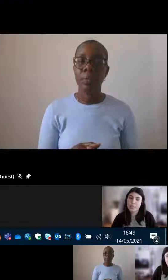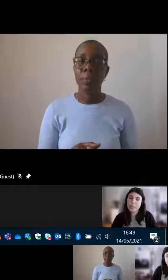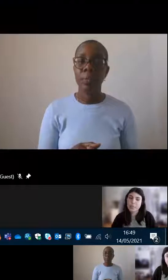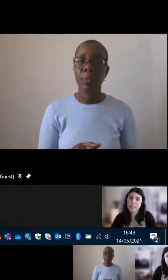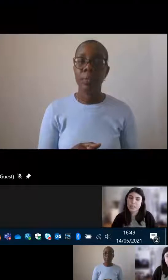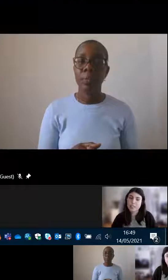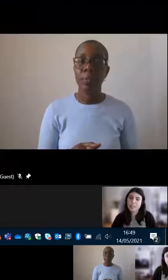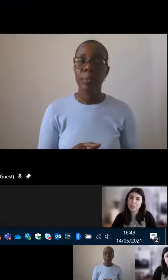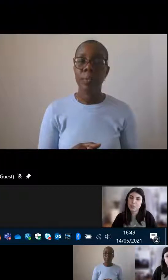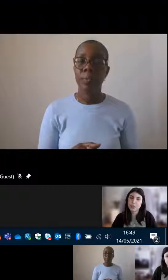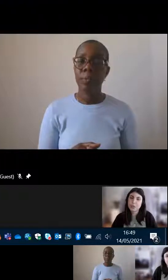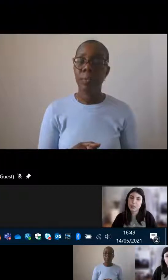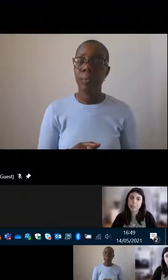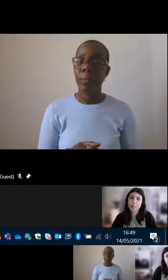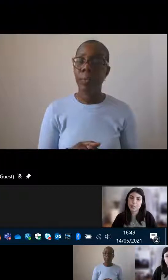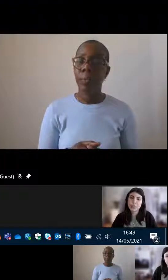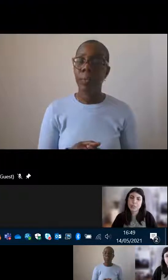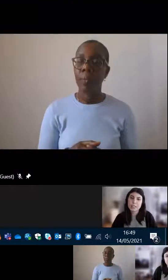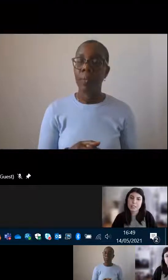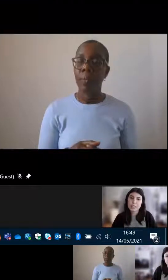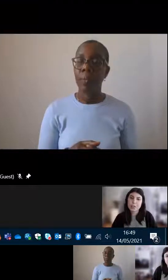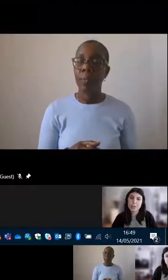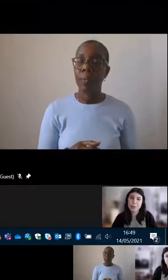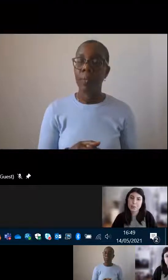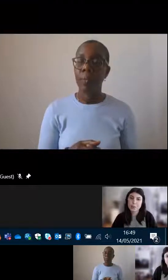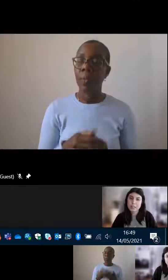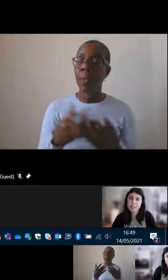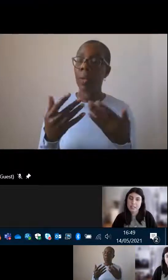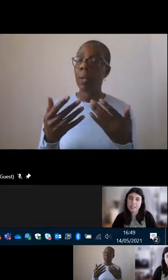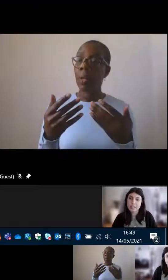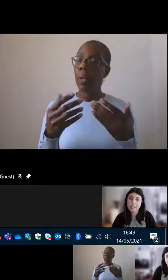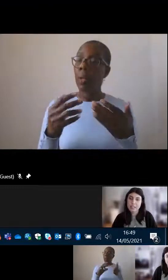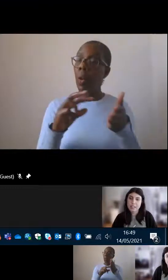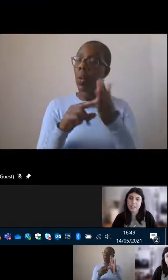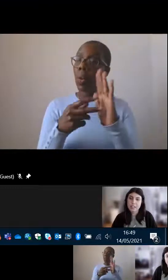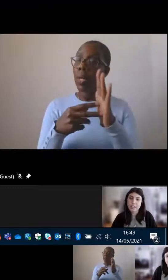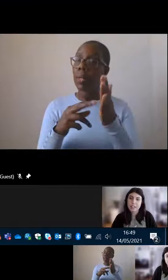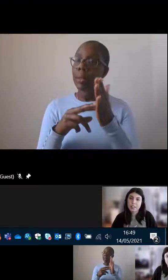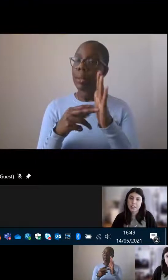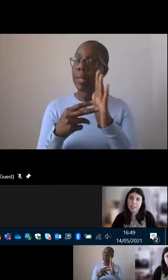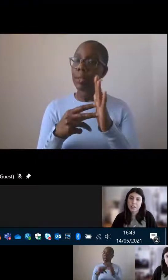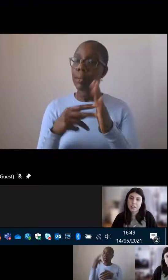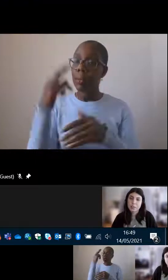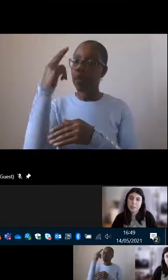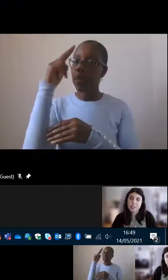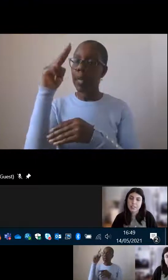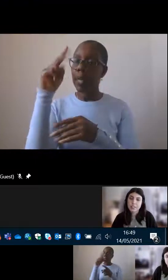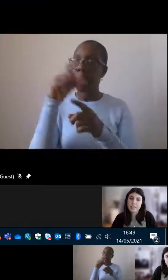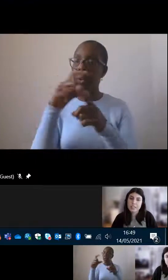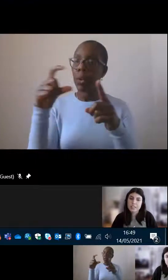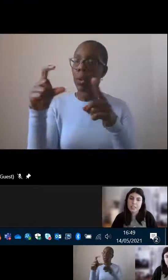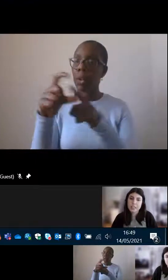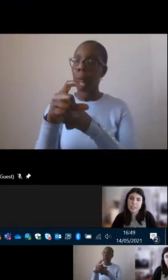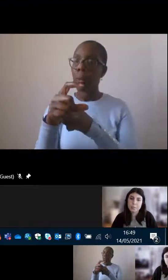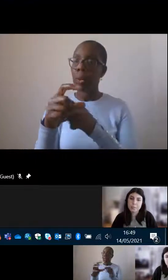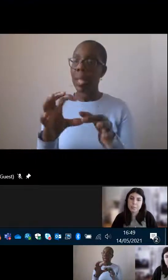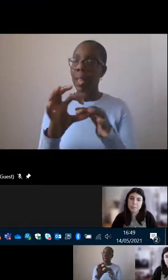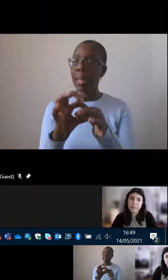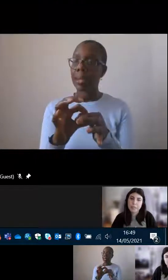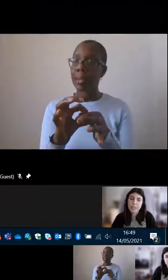Next slide. So now we're going to talk about an organisation called Community Links. Community